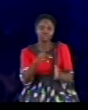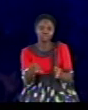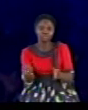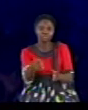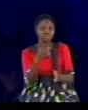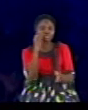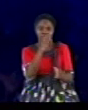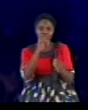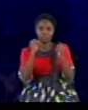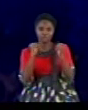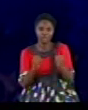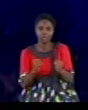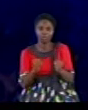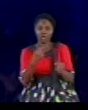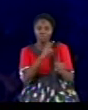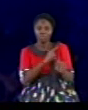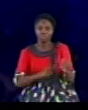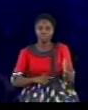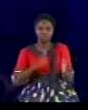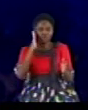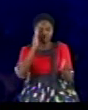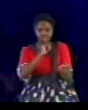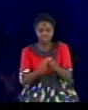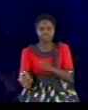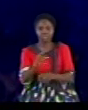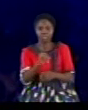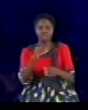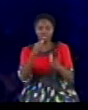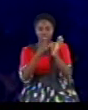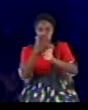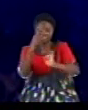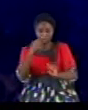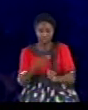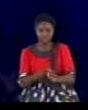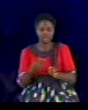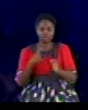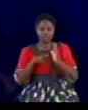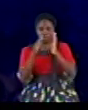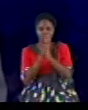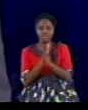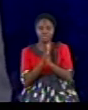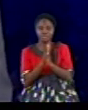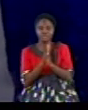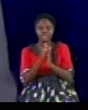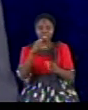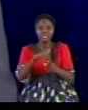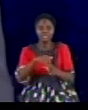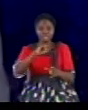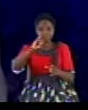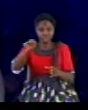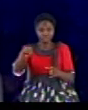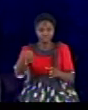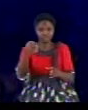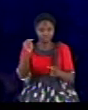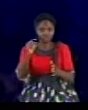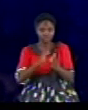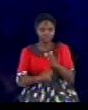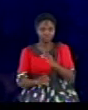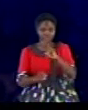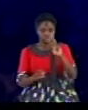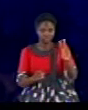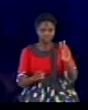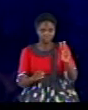Jesus' name we pray. In John chapter 2, Jesus